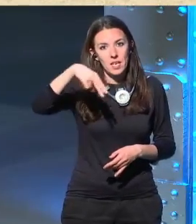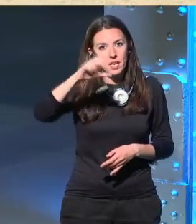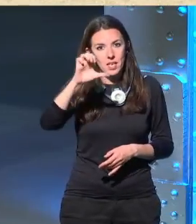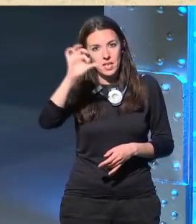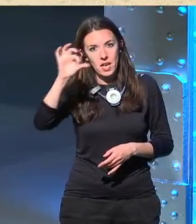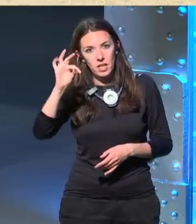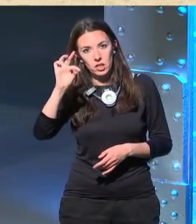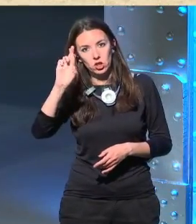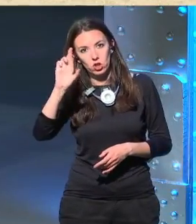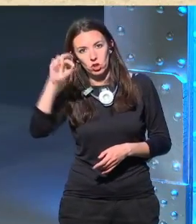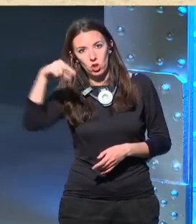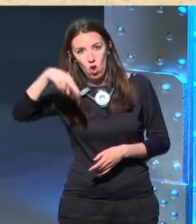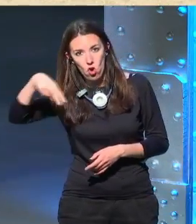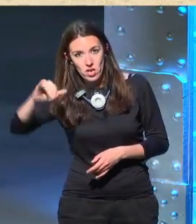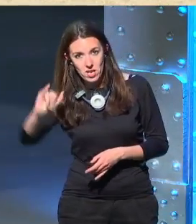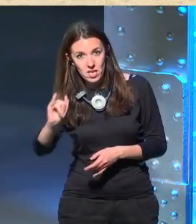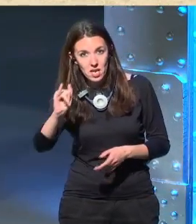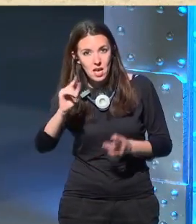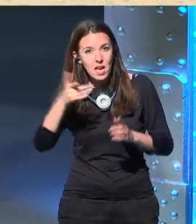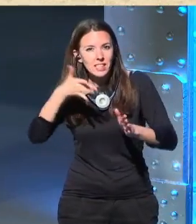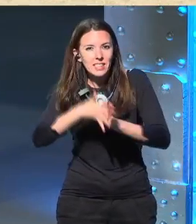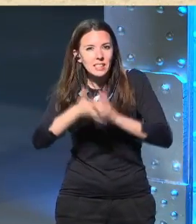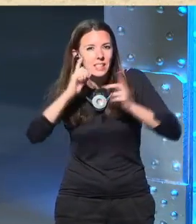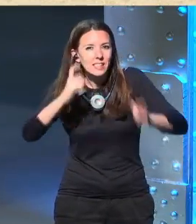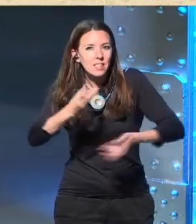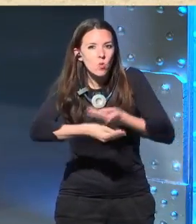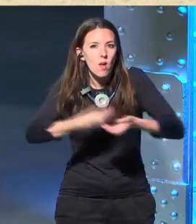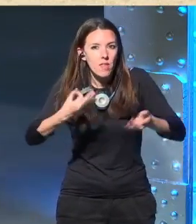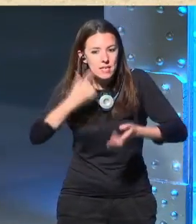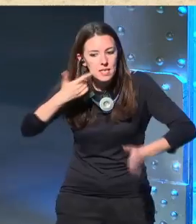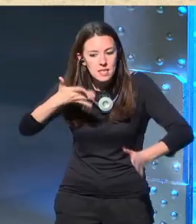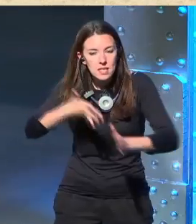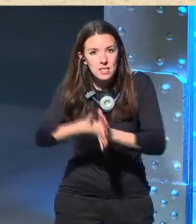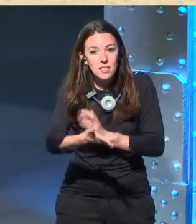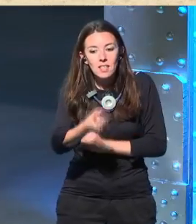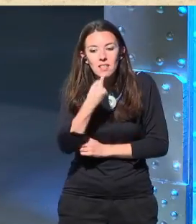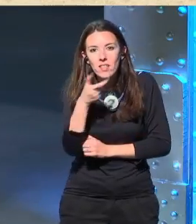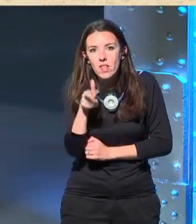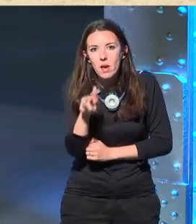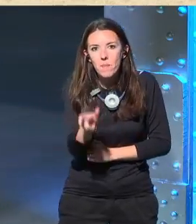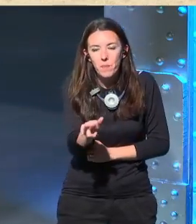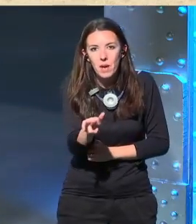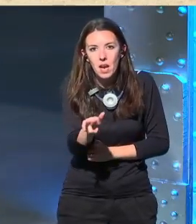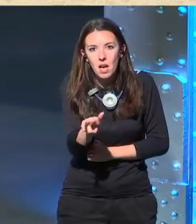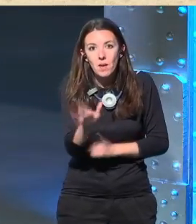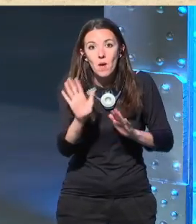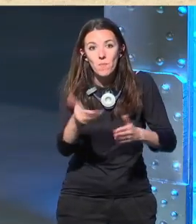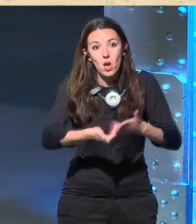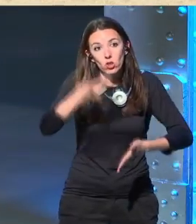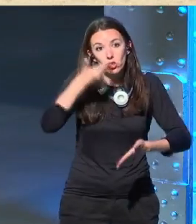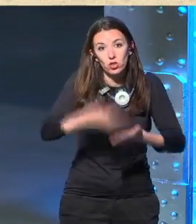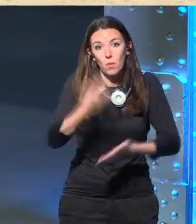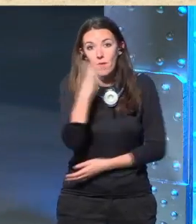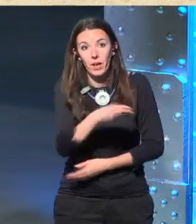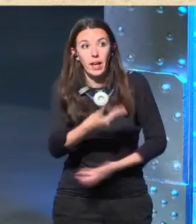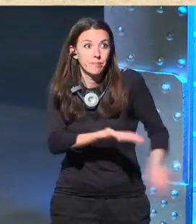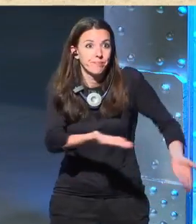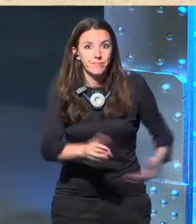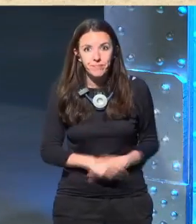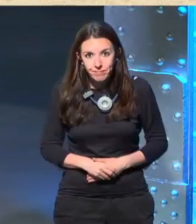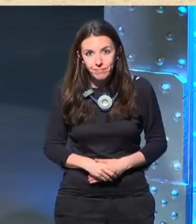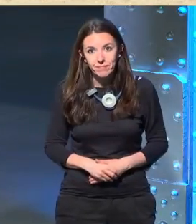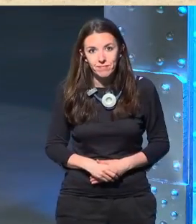what he's trying, and then right here he says, but the soup is getting cold. He realizes he's